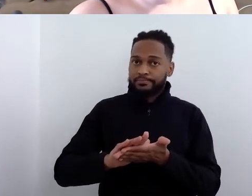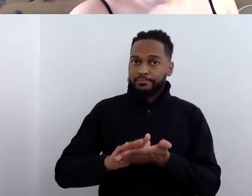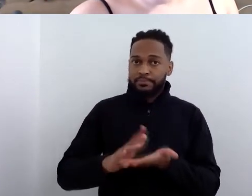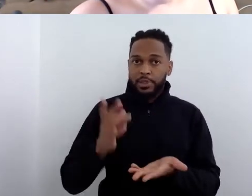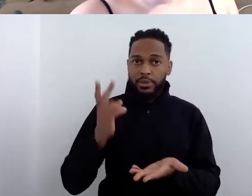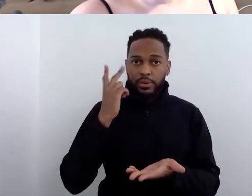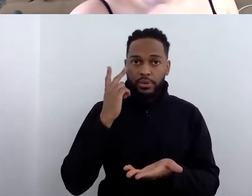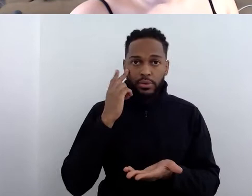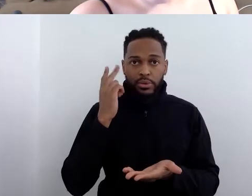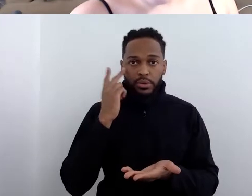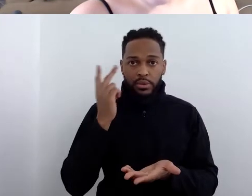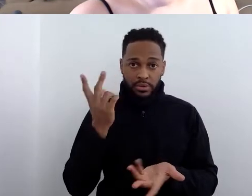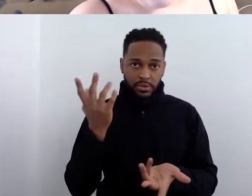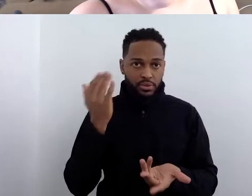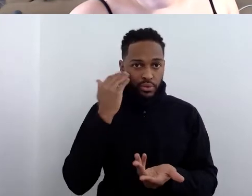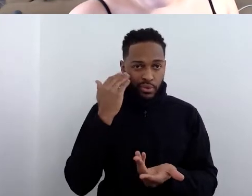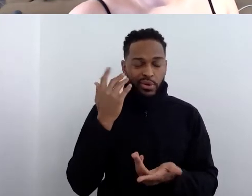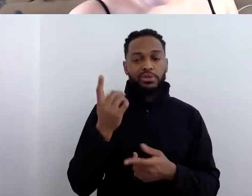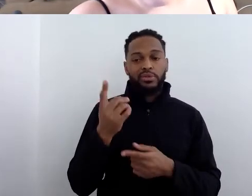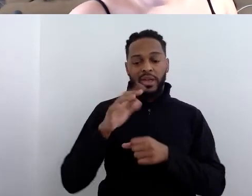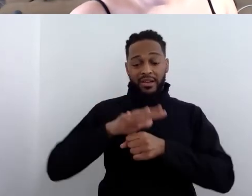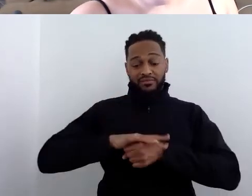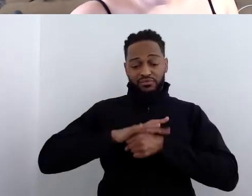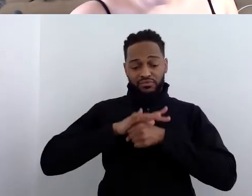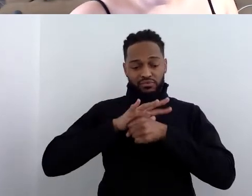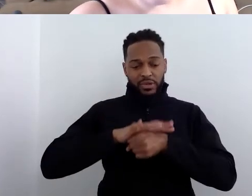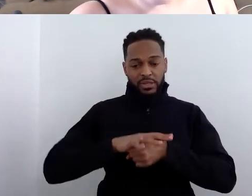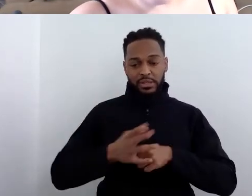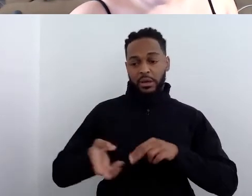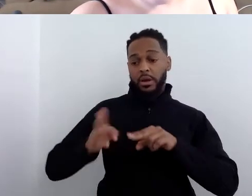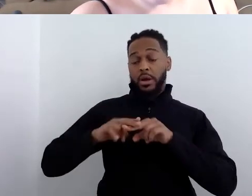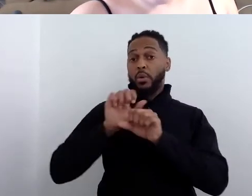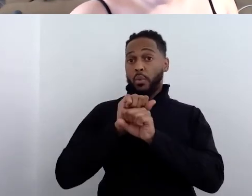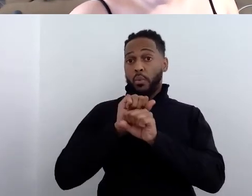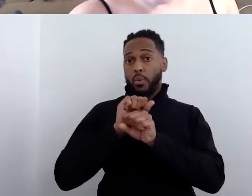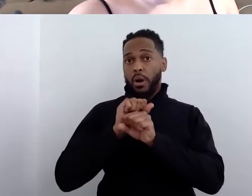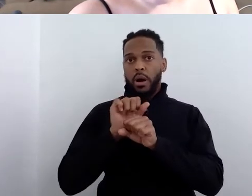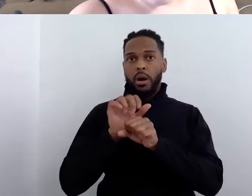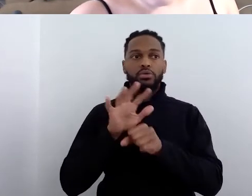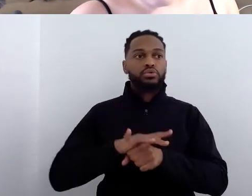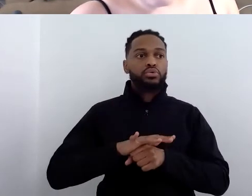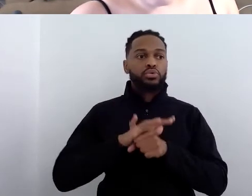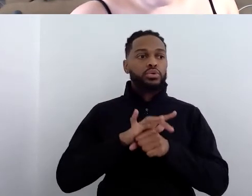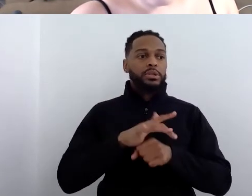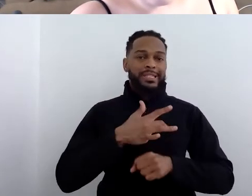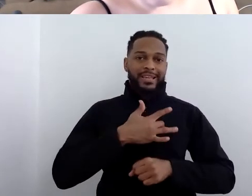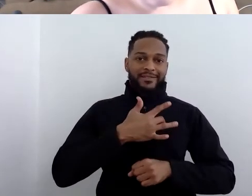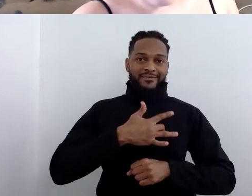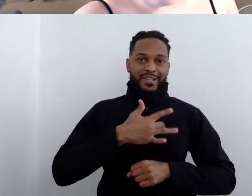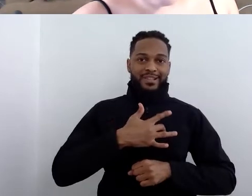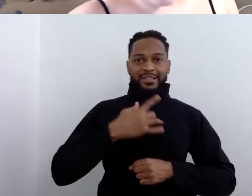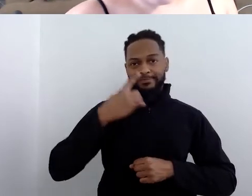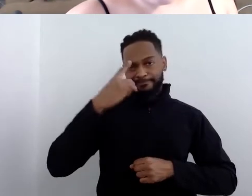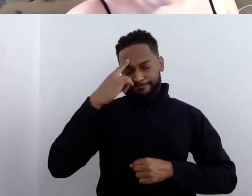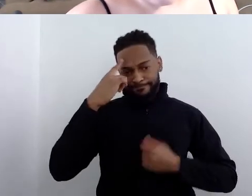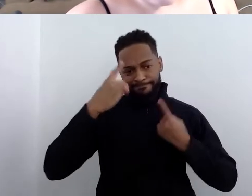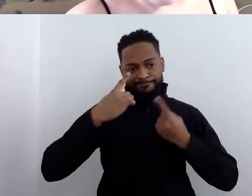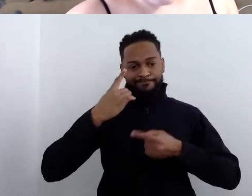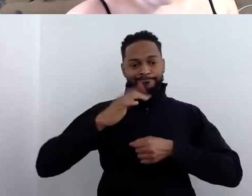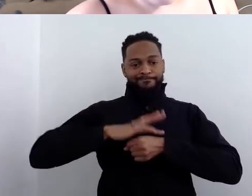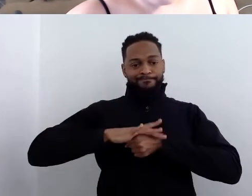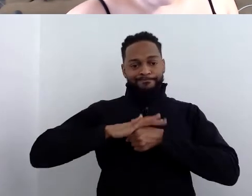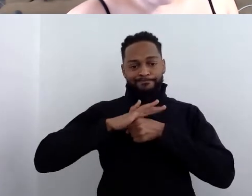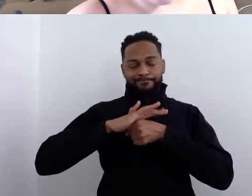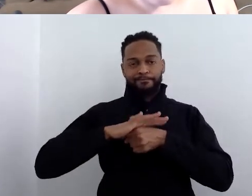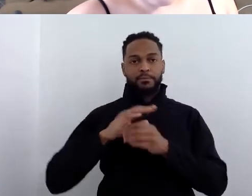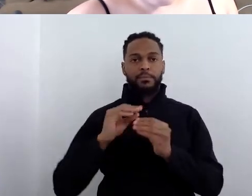emotional added stress that they might have. And so that took a big toll, I think, on a lot of people, at least in New York. I'm not sure how much about the rest of the